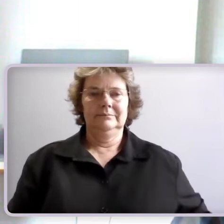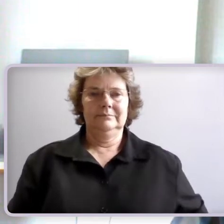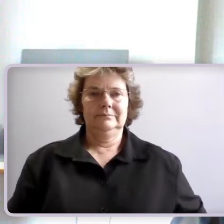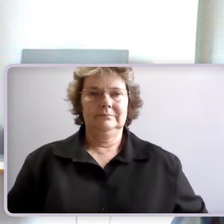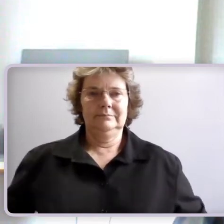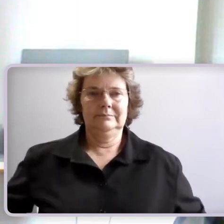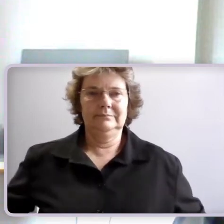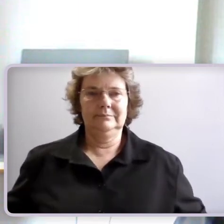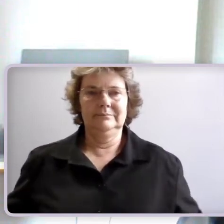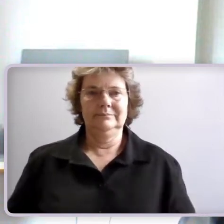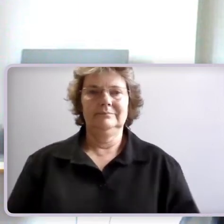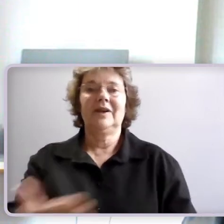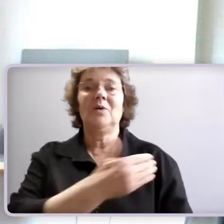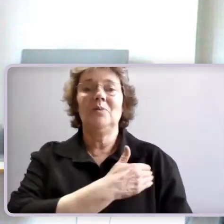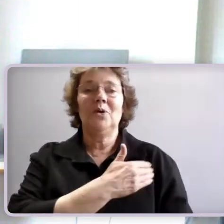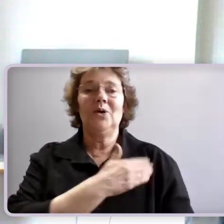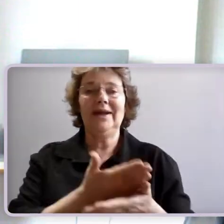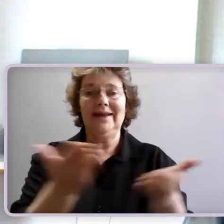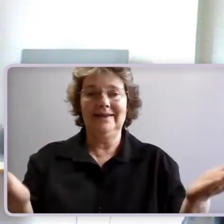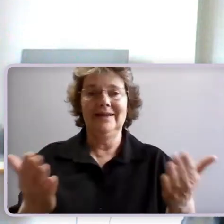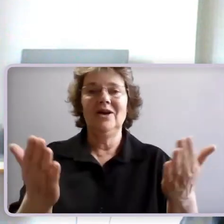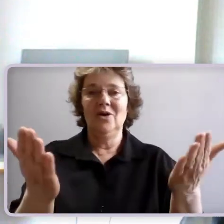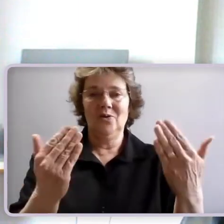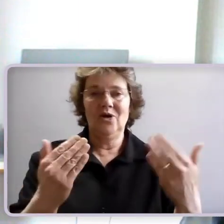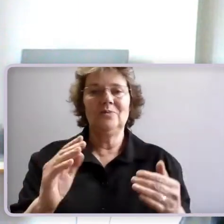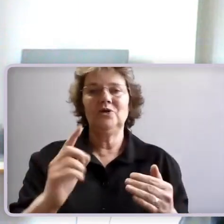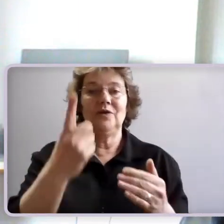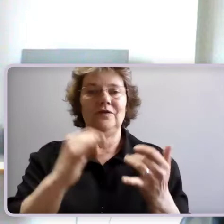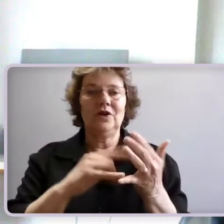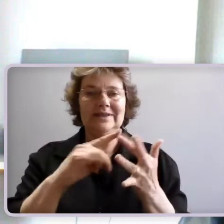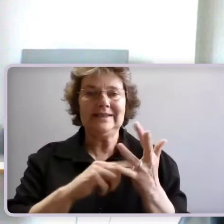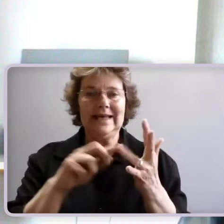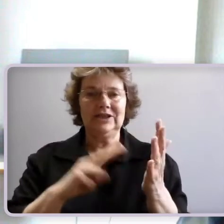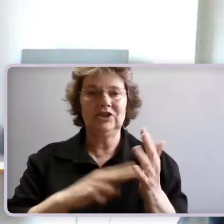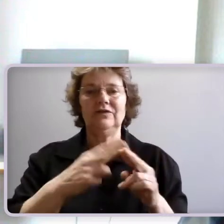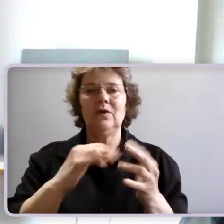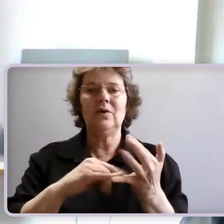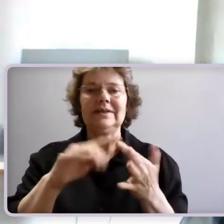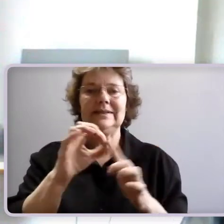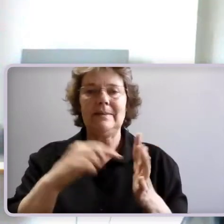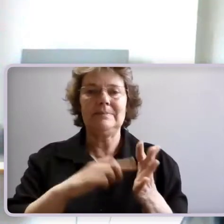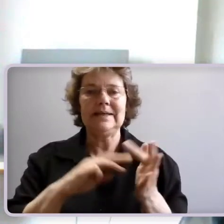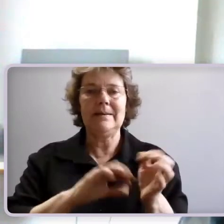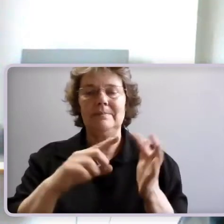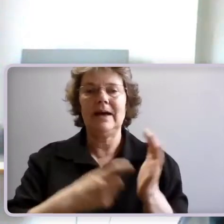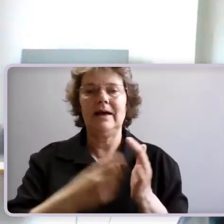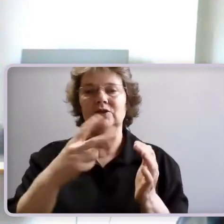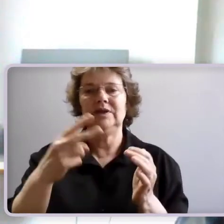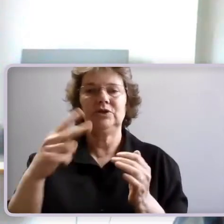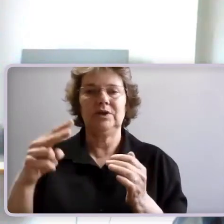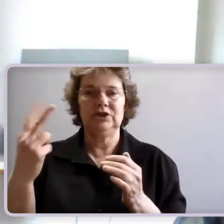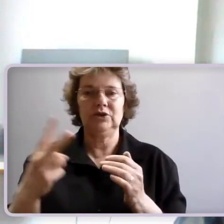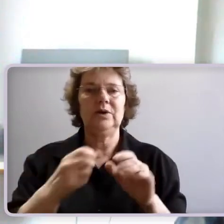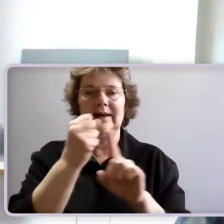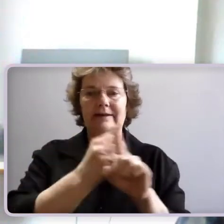Good morning, everyone. Welcome to the first session of the September 2022 Advocacy Sector Conversation Series.